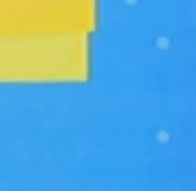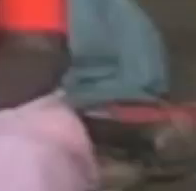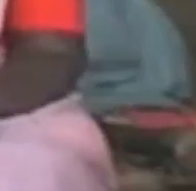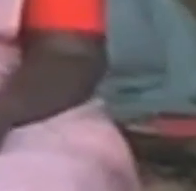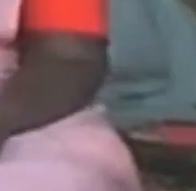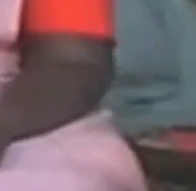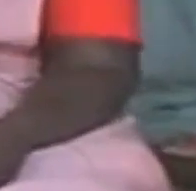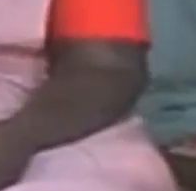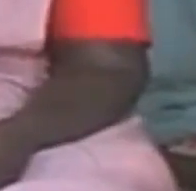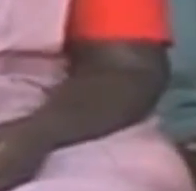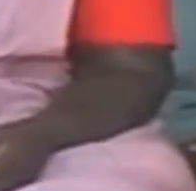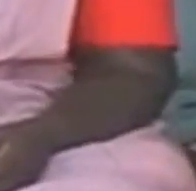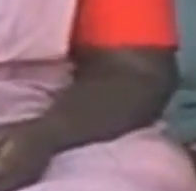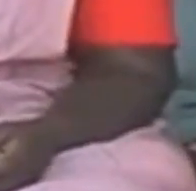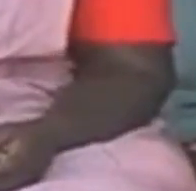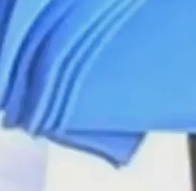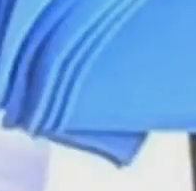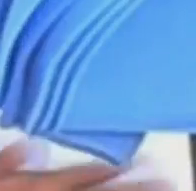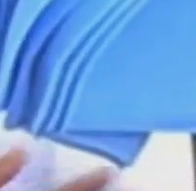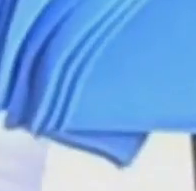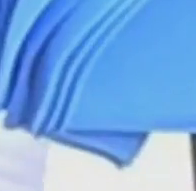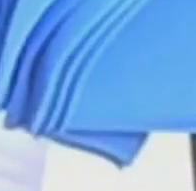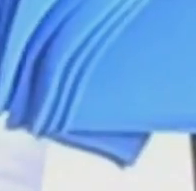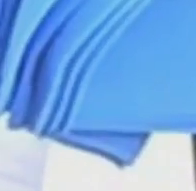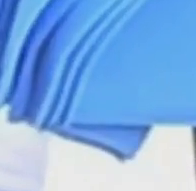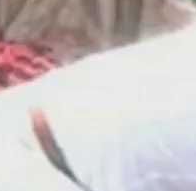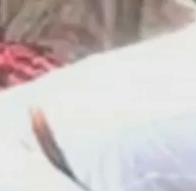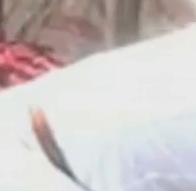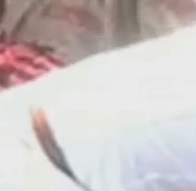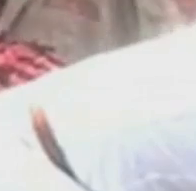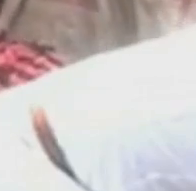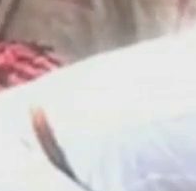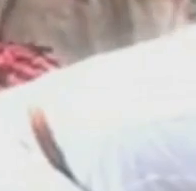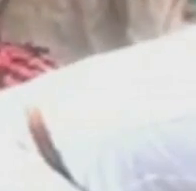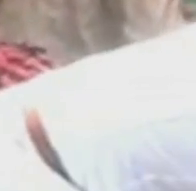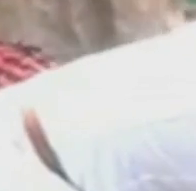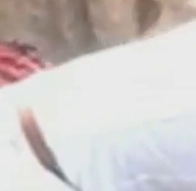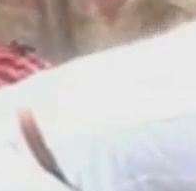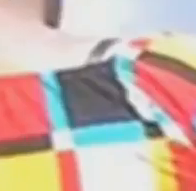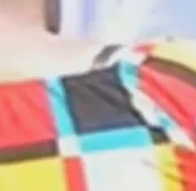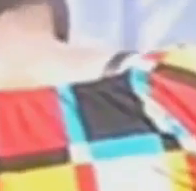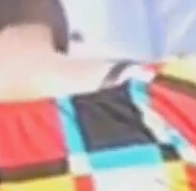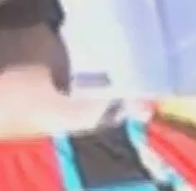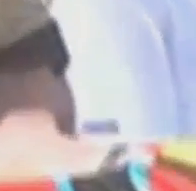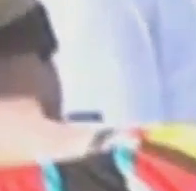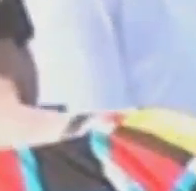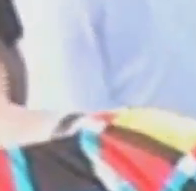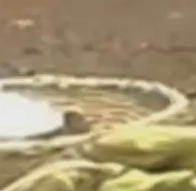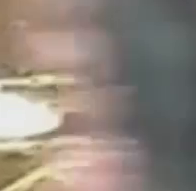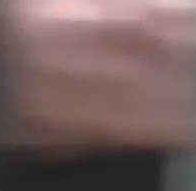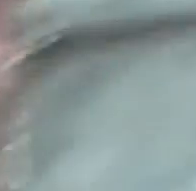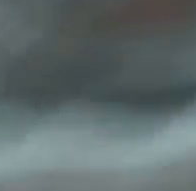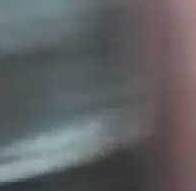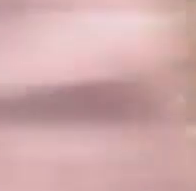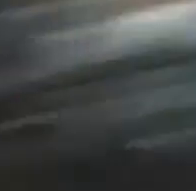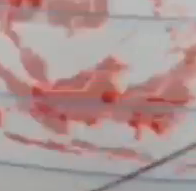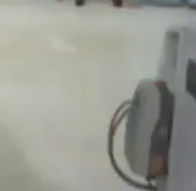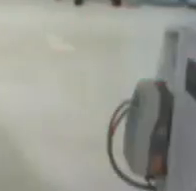danger. The counties dance with death as government takes the war against the virus to their